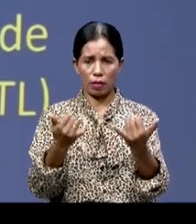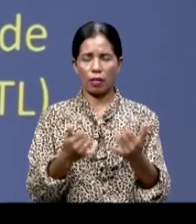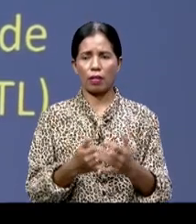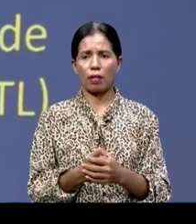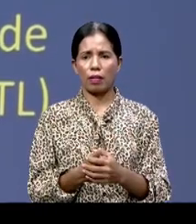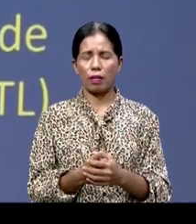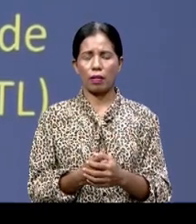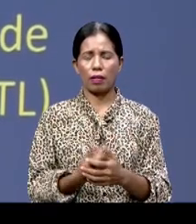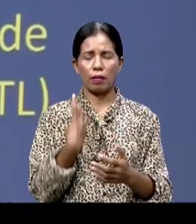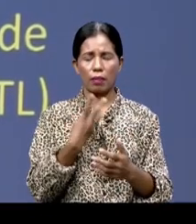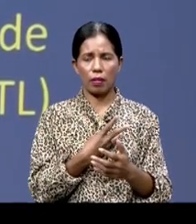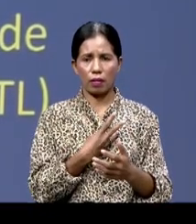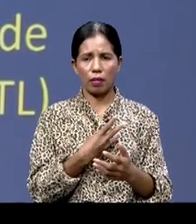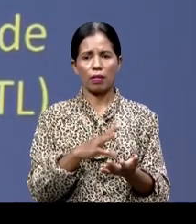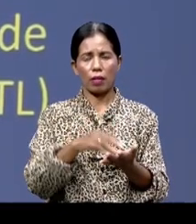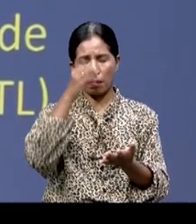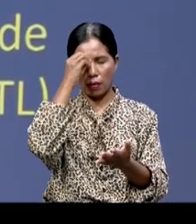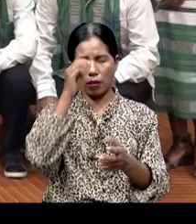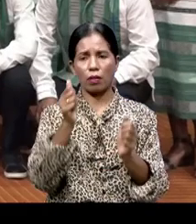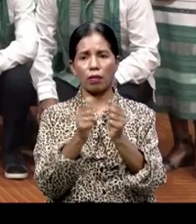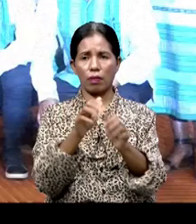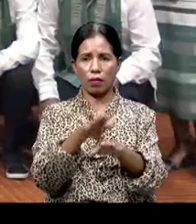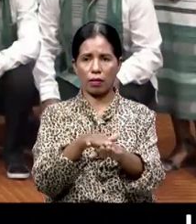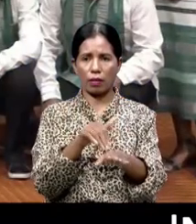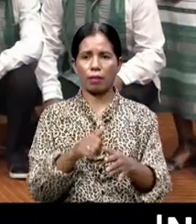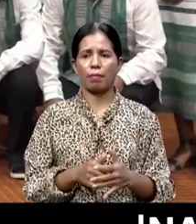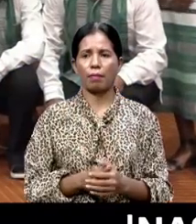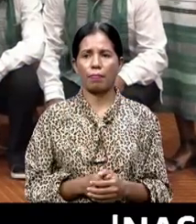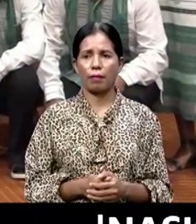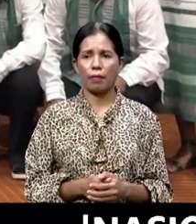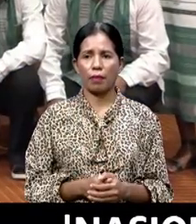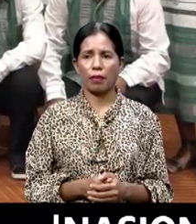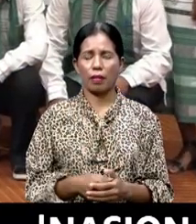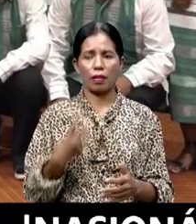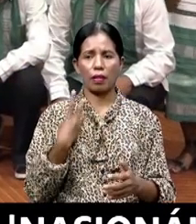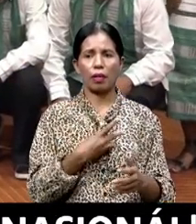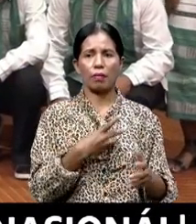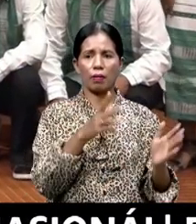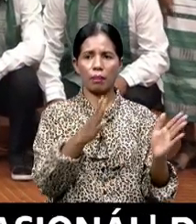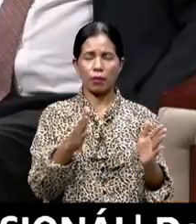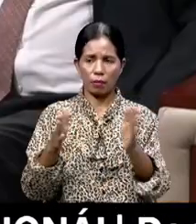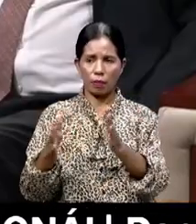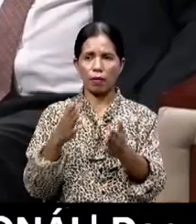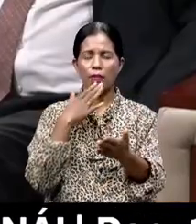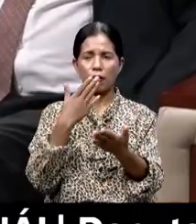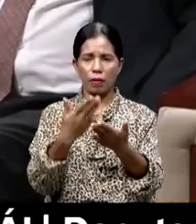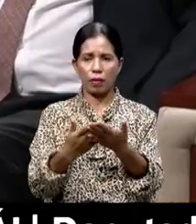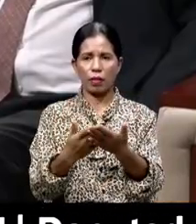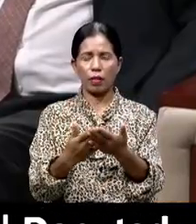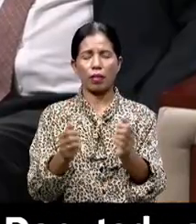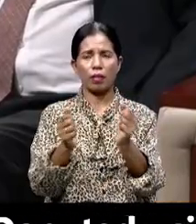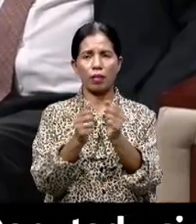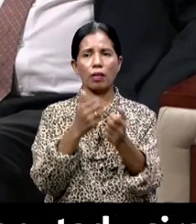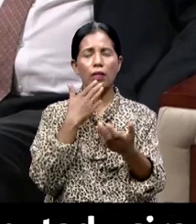the reform of the sector of justice. We have to prepare the best conditions for the